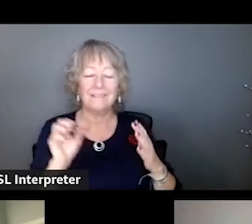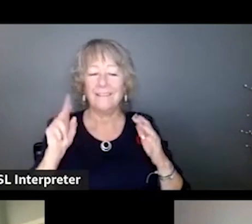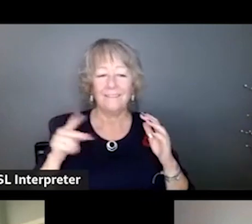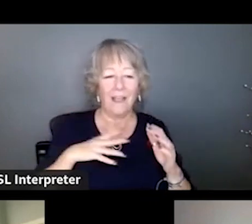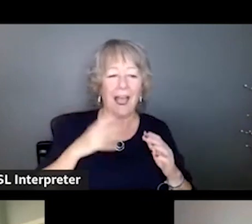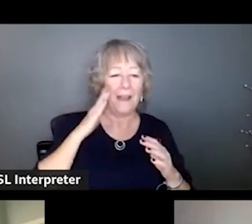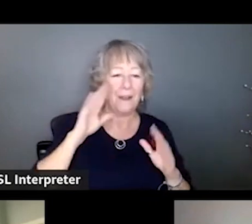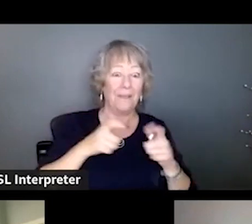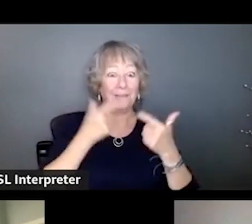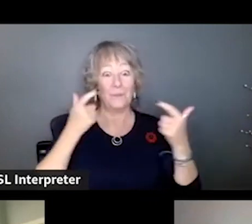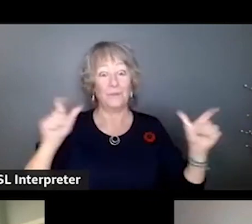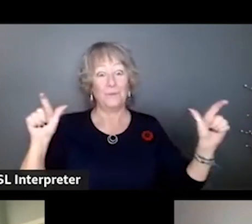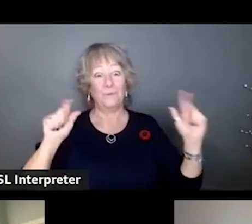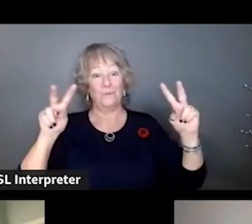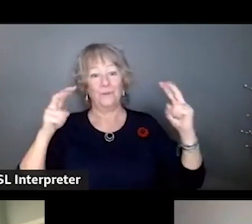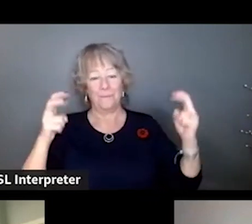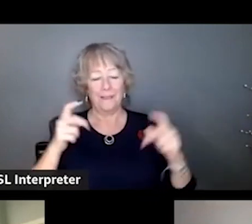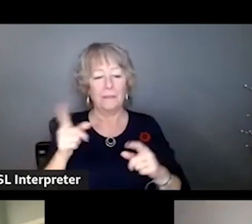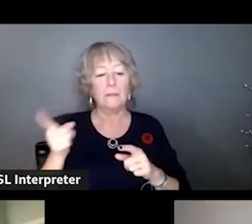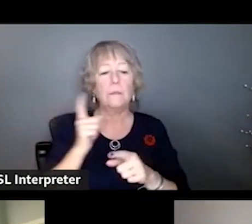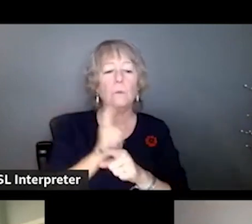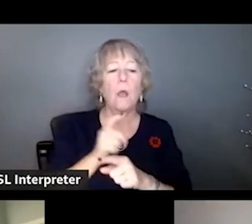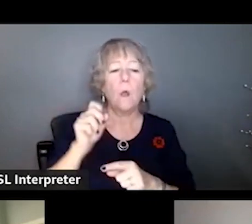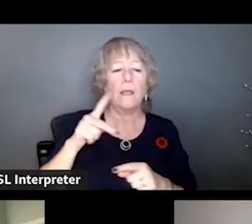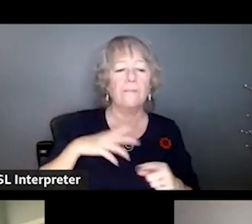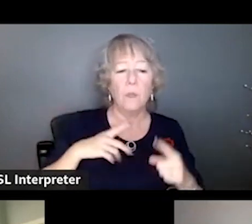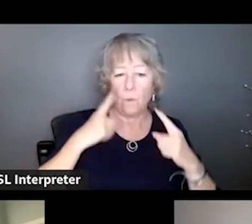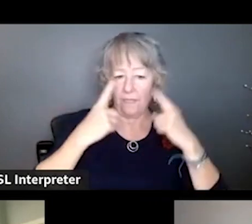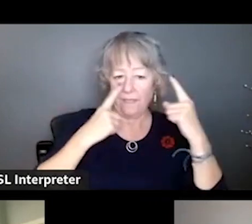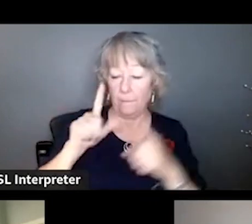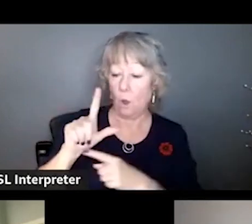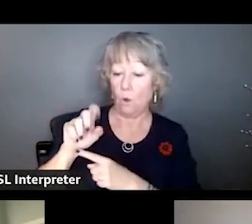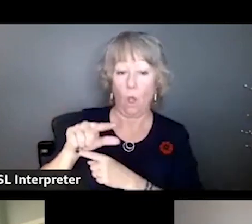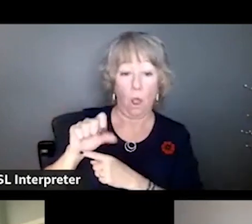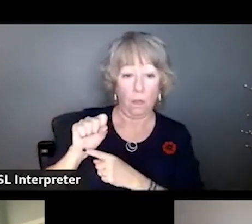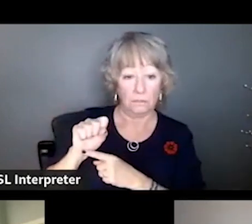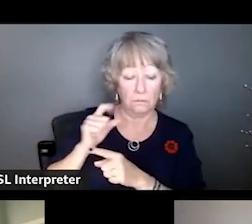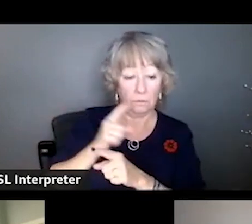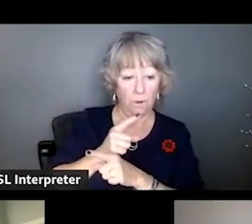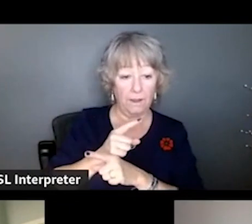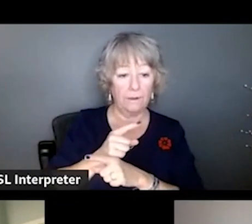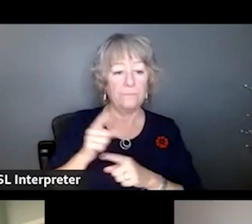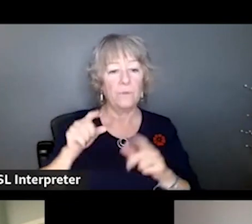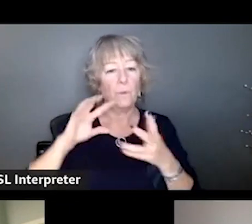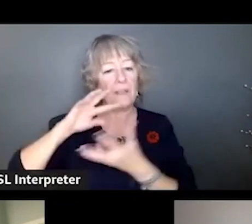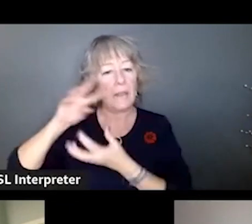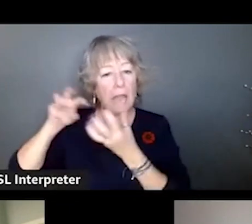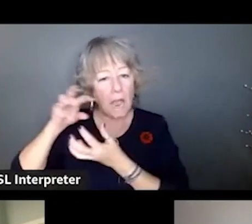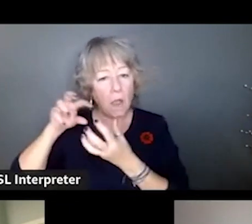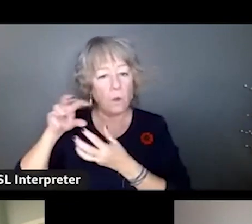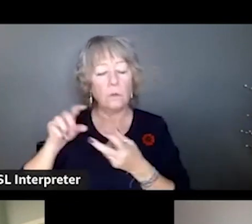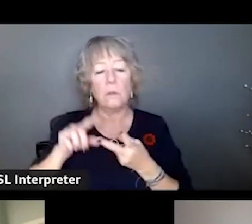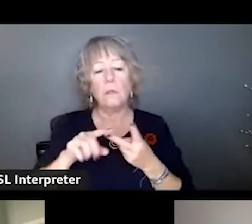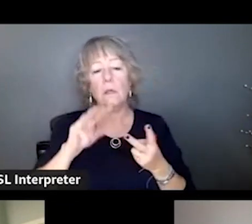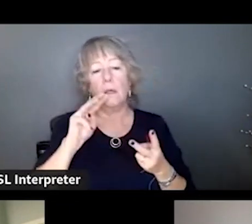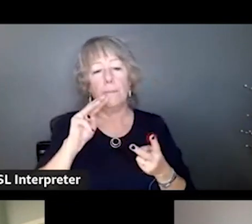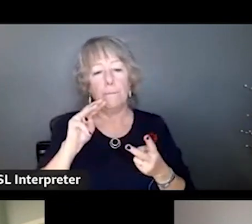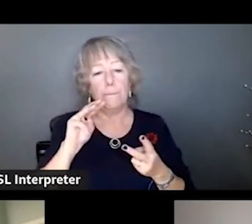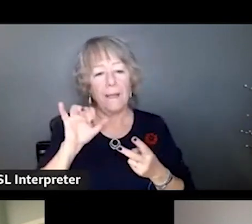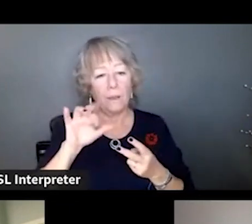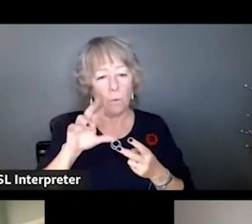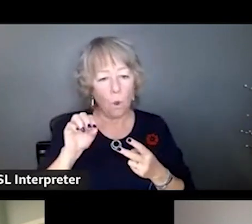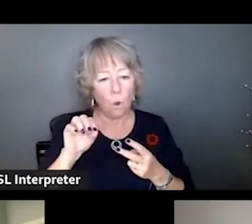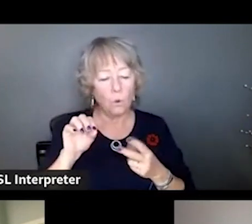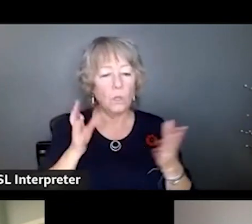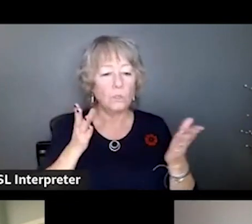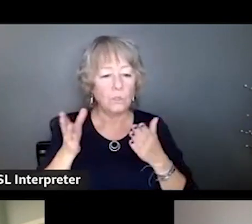huge topic. Yeah. So think about logs, right? I mean, with this whole cloud and microservices based architecture that